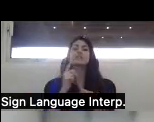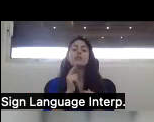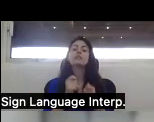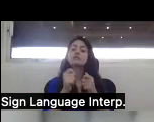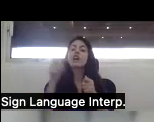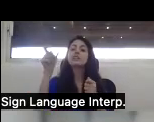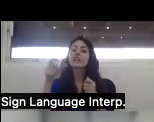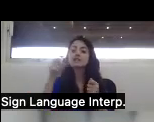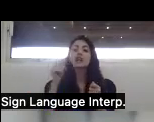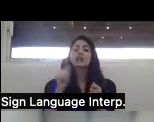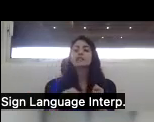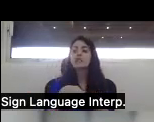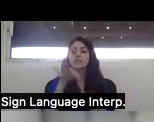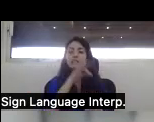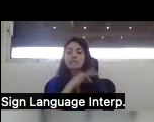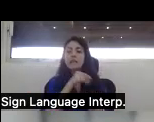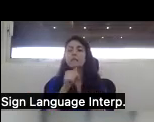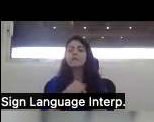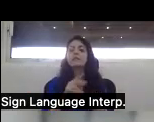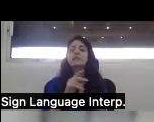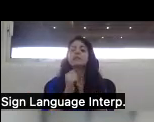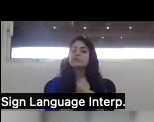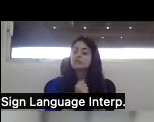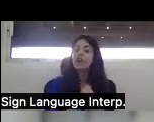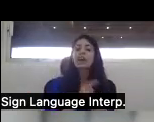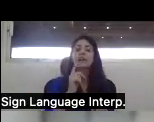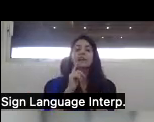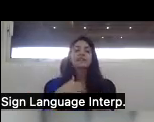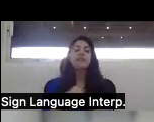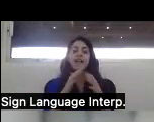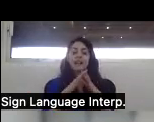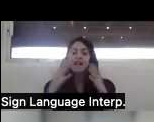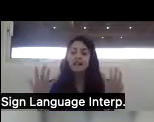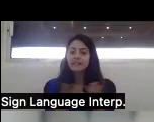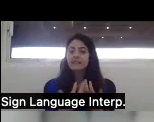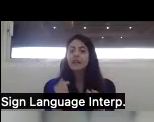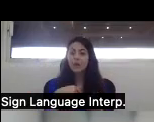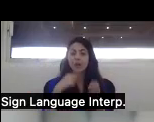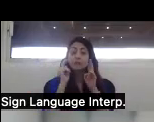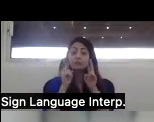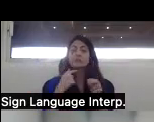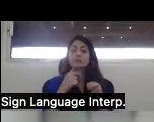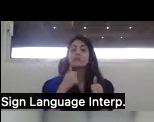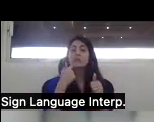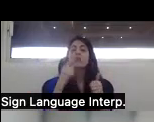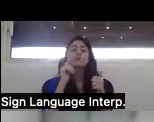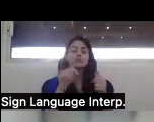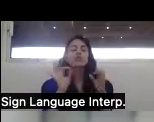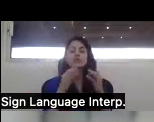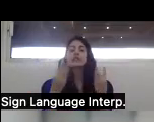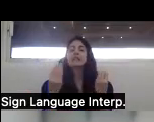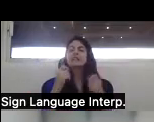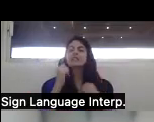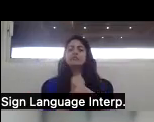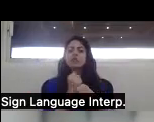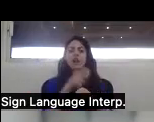the effort that have been made to build this as sort of embedded in government structures. The